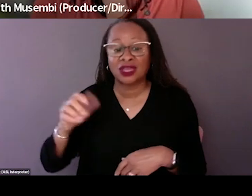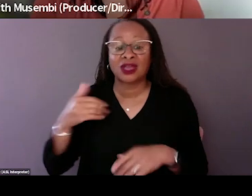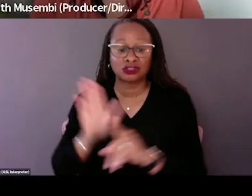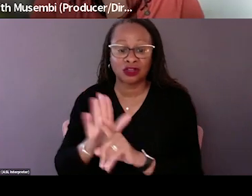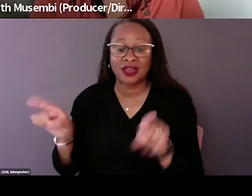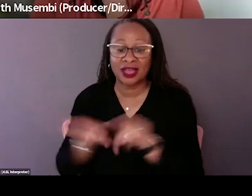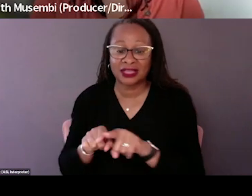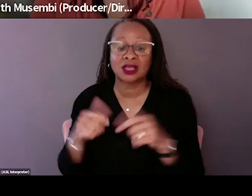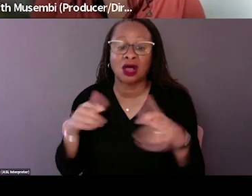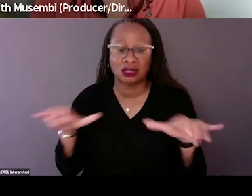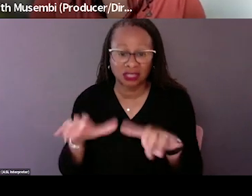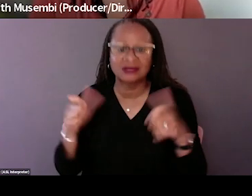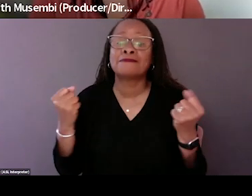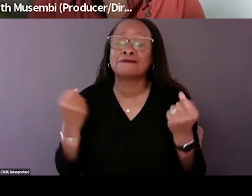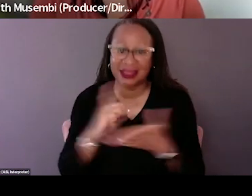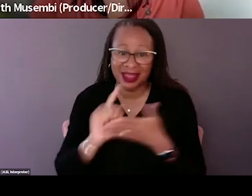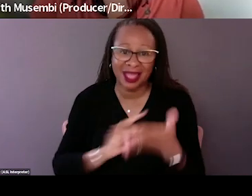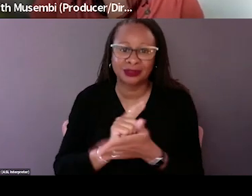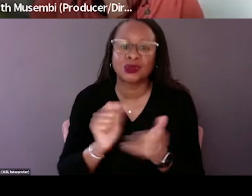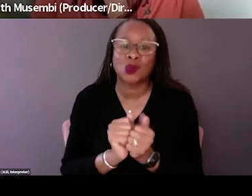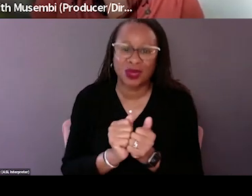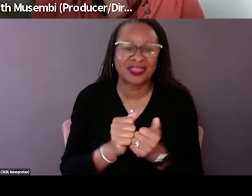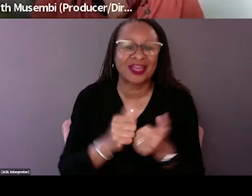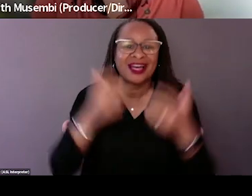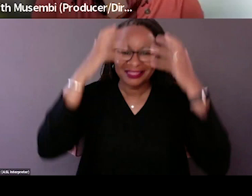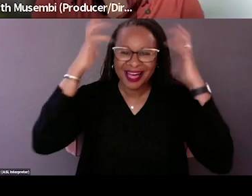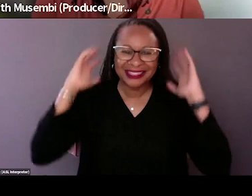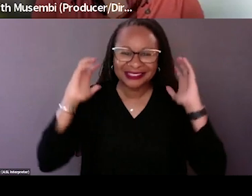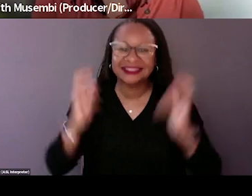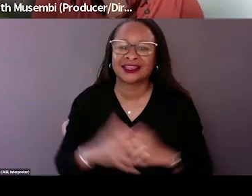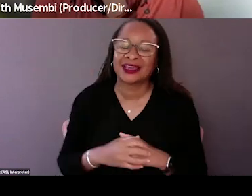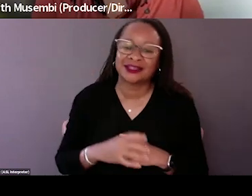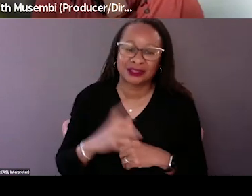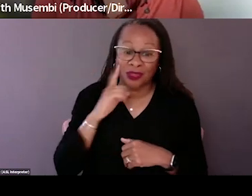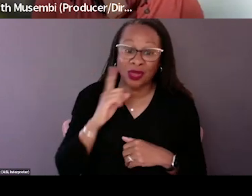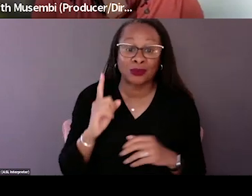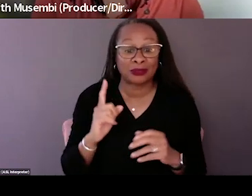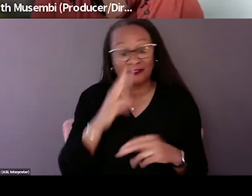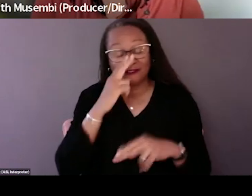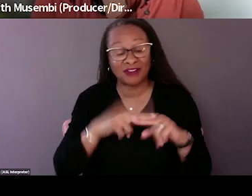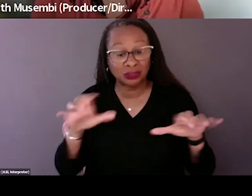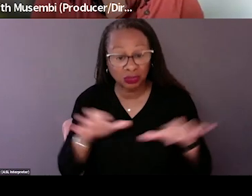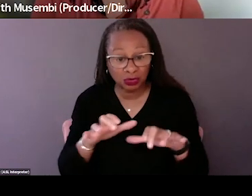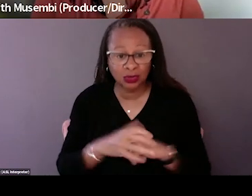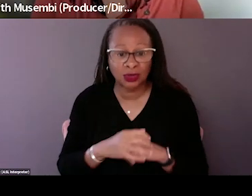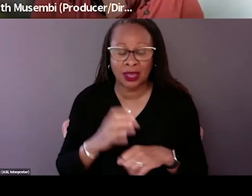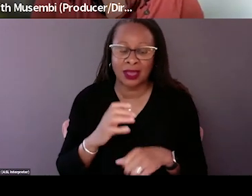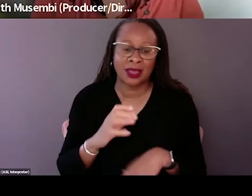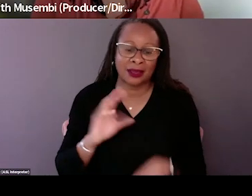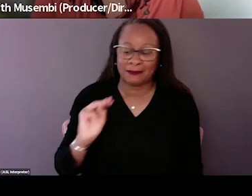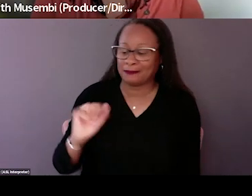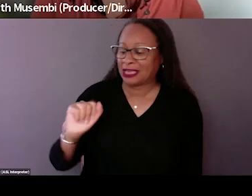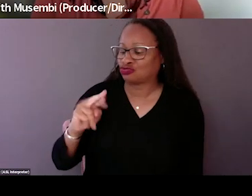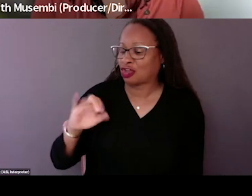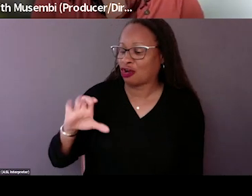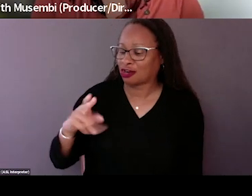of hours with lions. And we thought it would be quite fun to do a kind of matriarchs meet, these